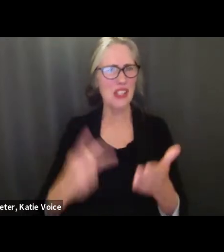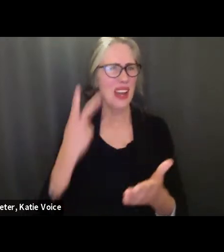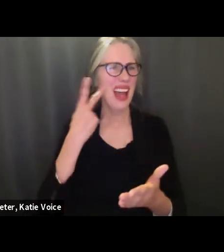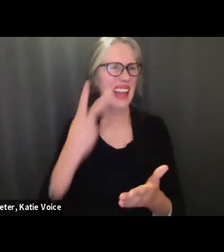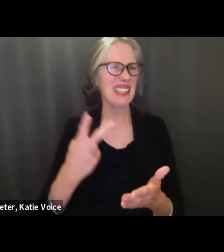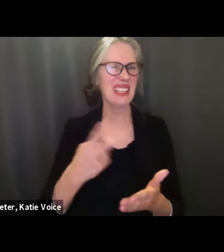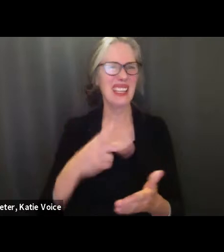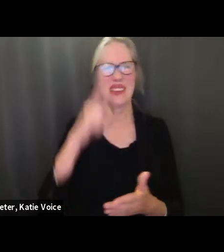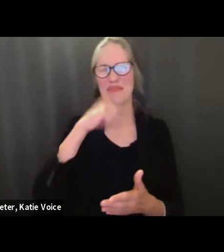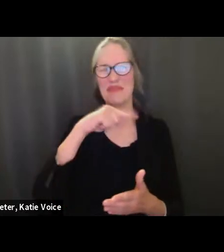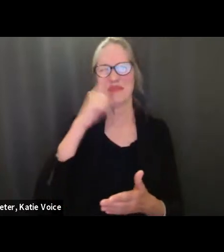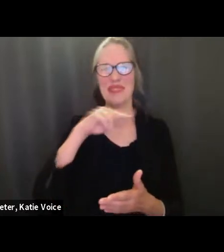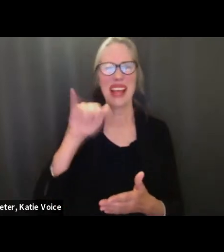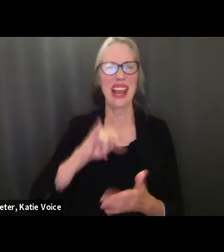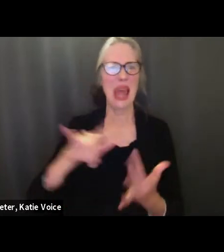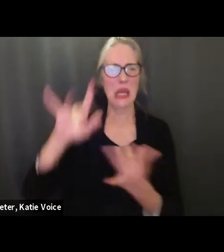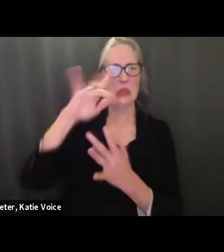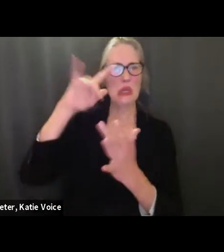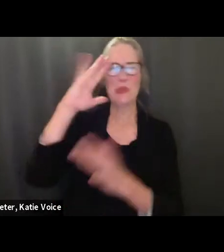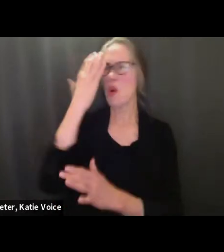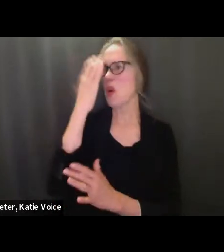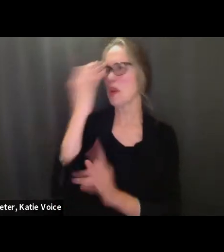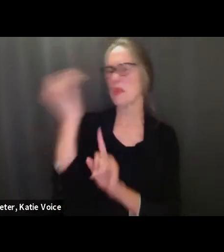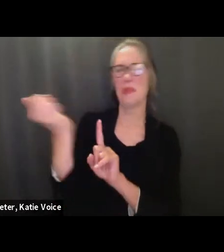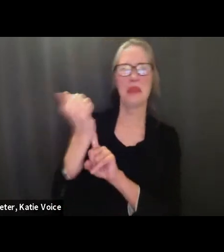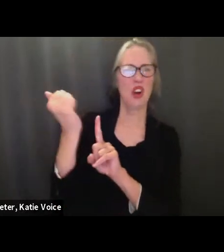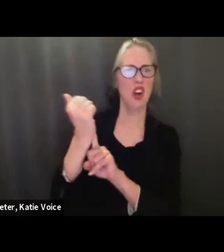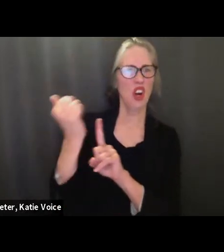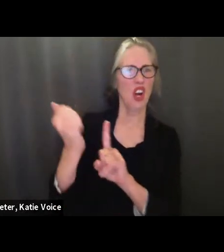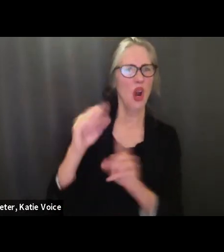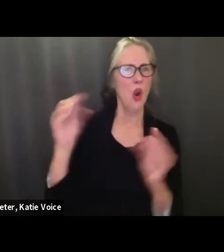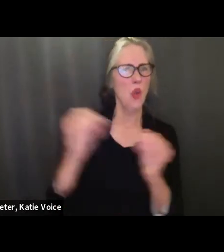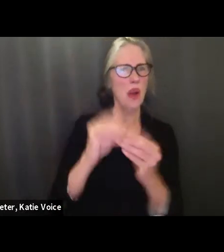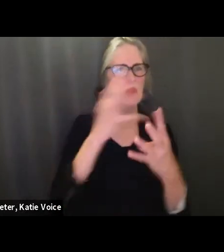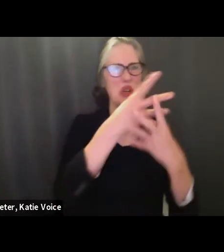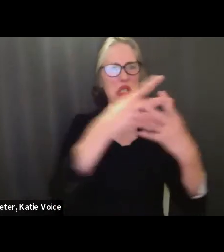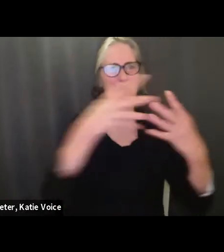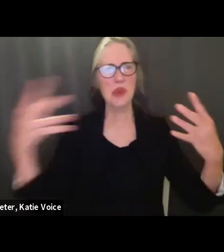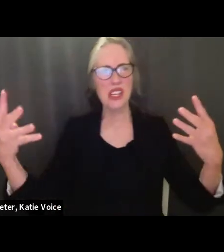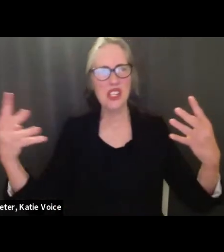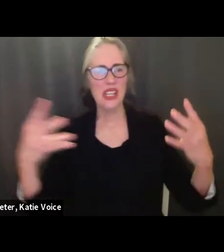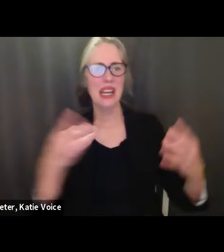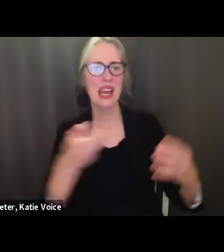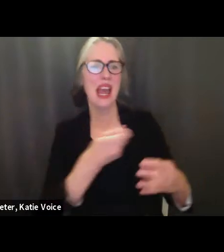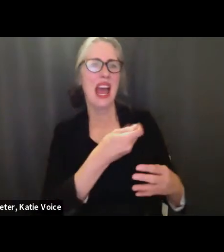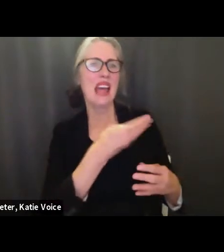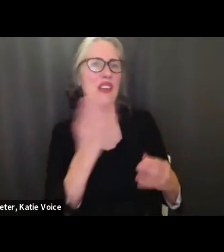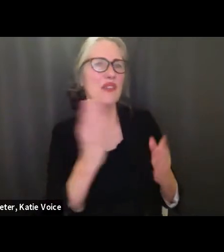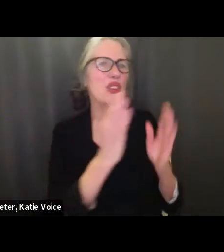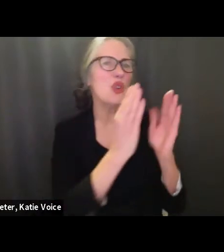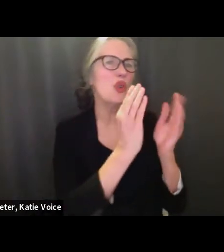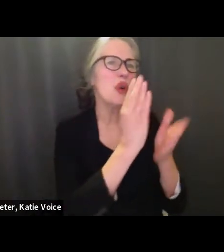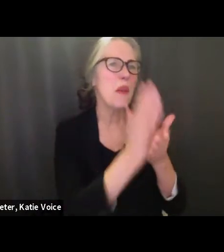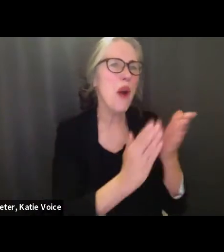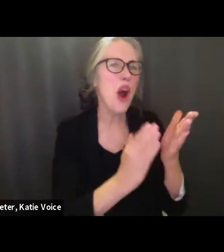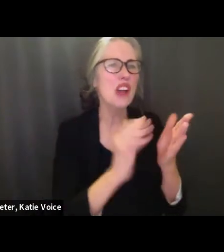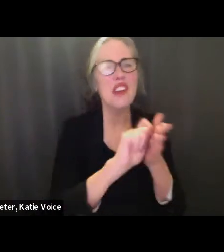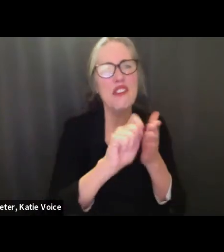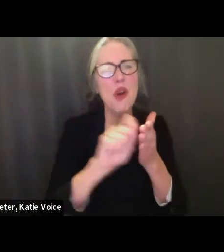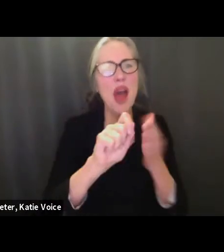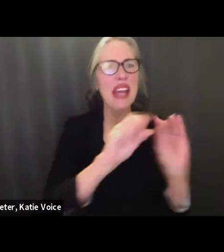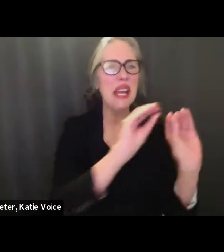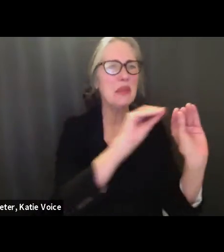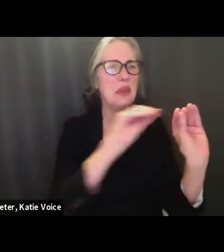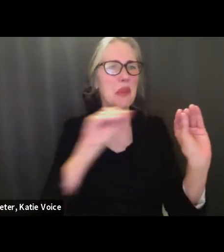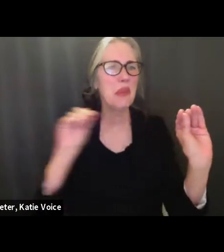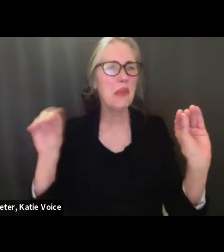mirrors. It's one more spreadsheet that contains a few cells of creative writing. It